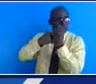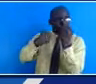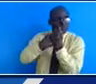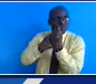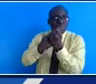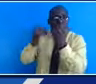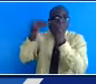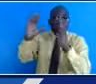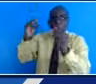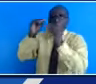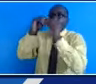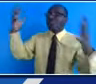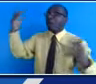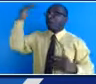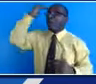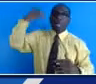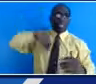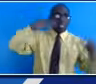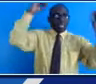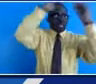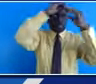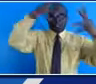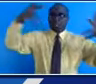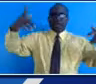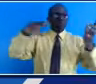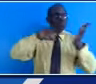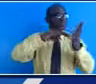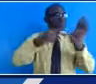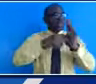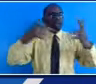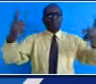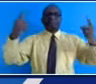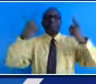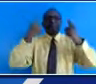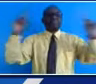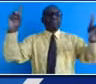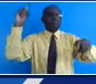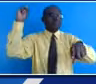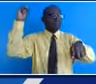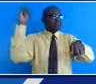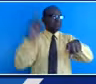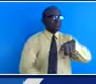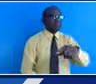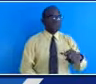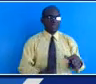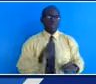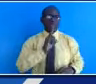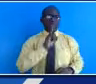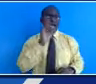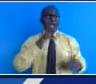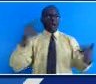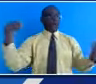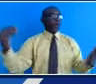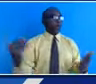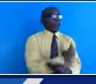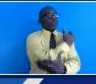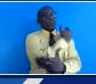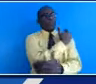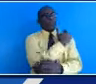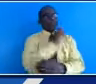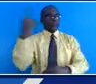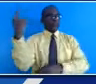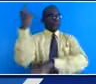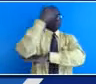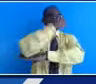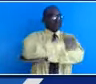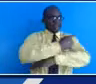to be starting our businesses from scratch. Like you say, it's like starting over the first day. So it's nerve-wracking, it's